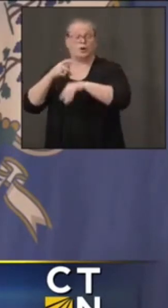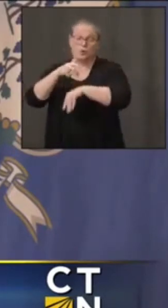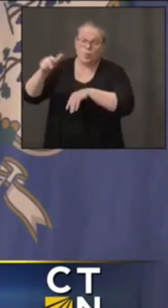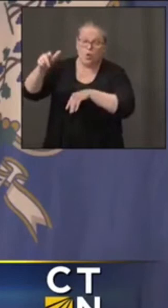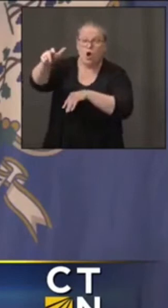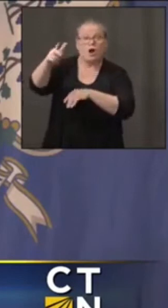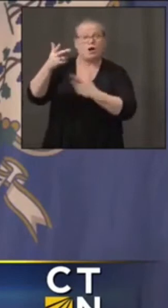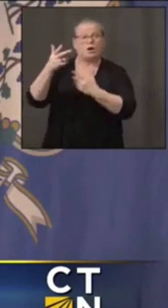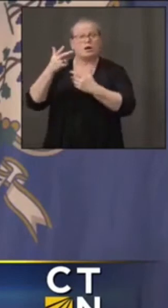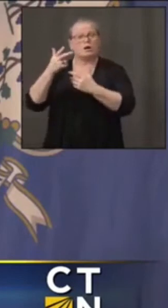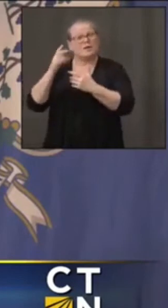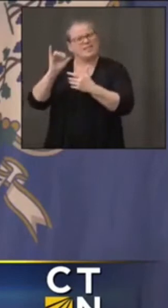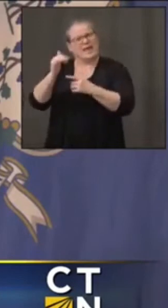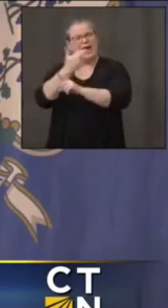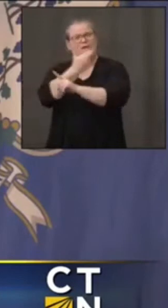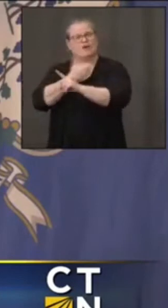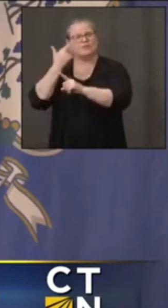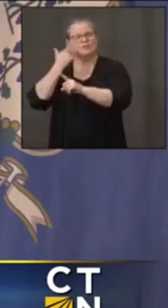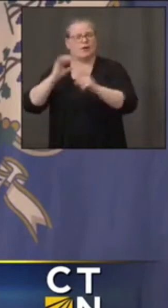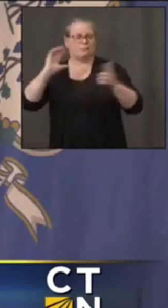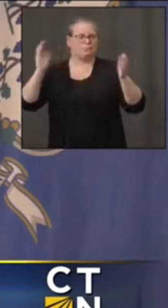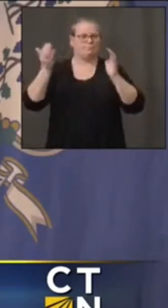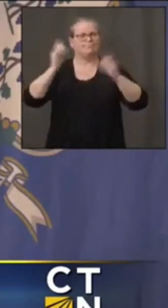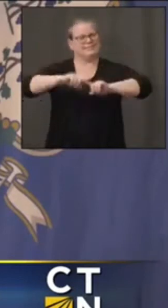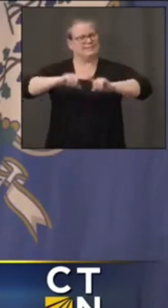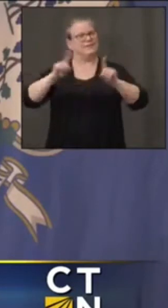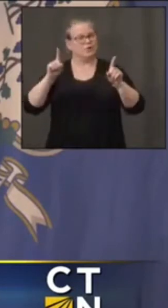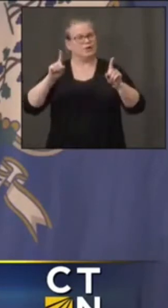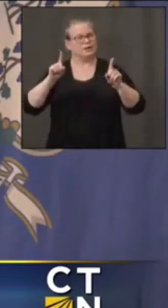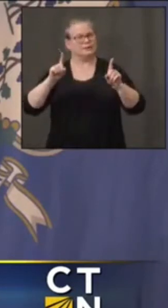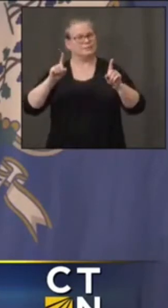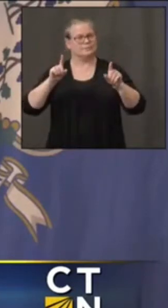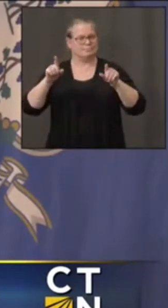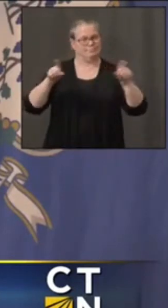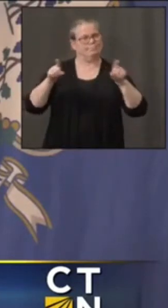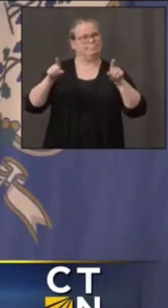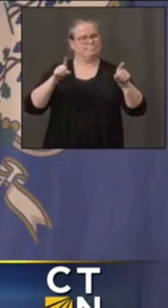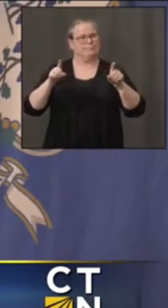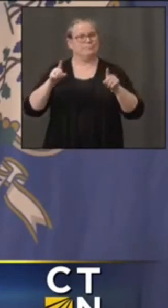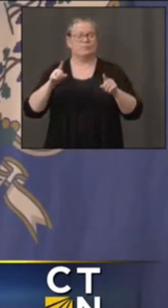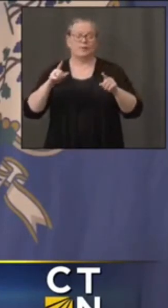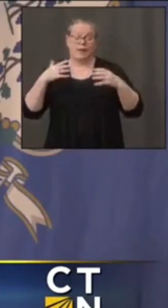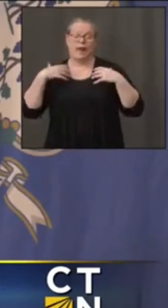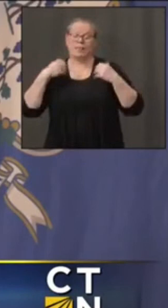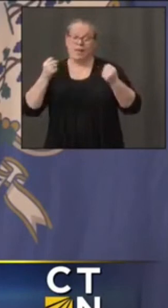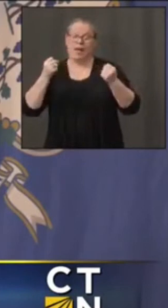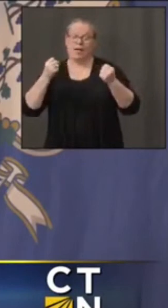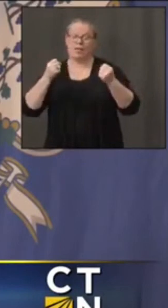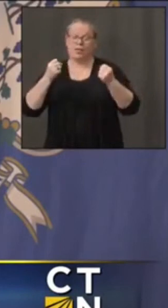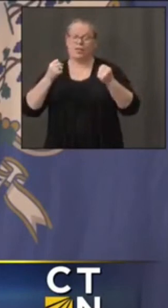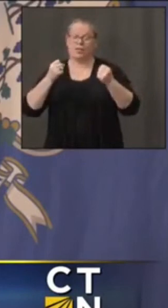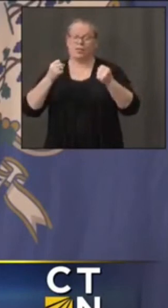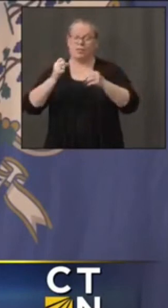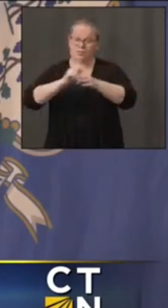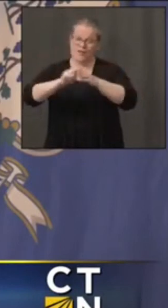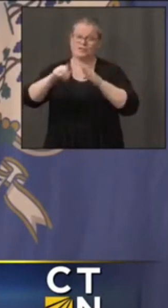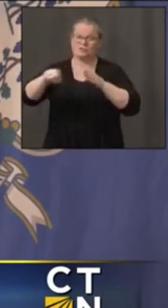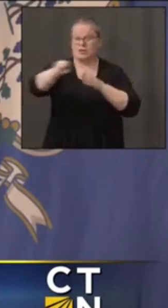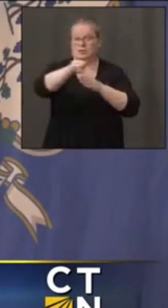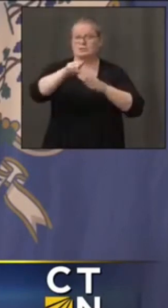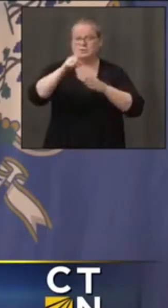as well. So I see a real difference there, and I think the healthcare professionals see a real difference as well in terms of